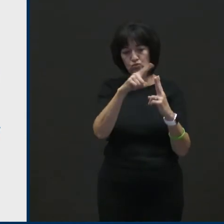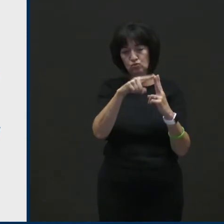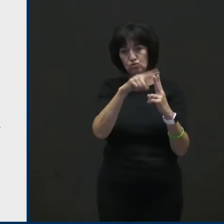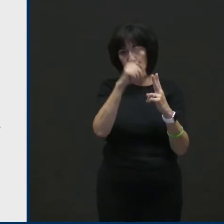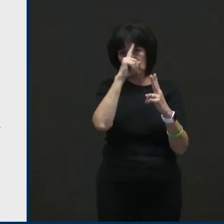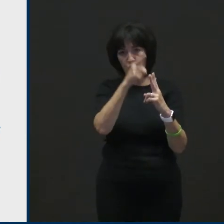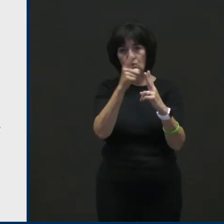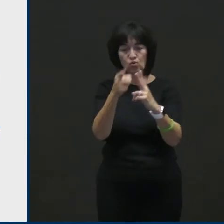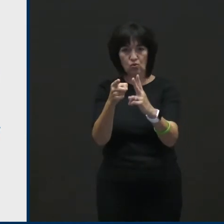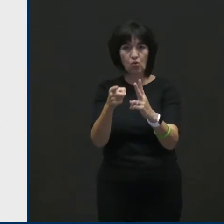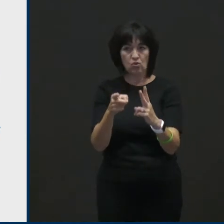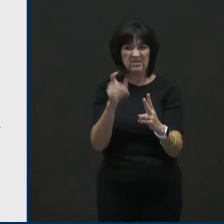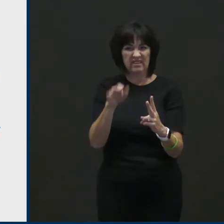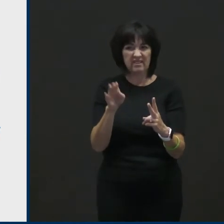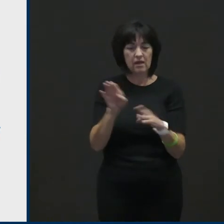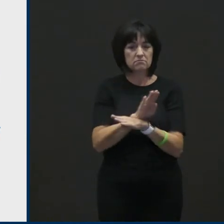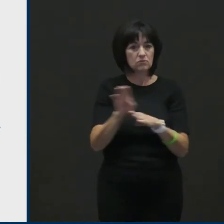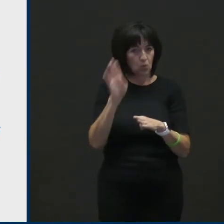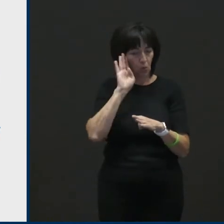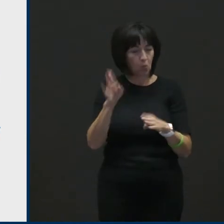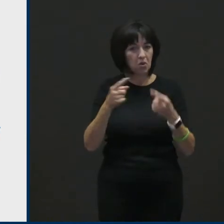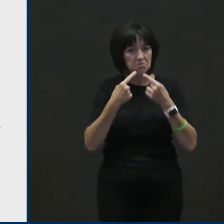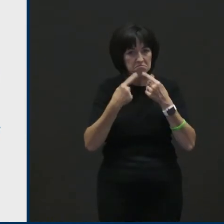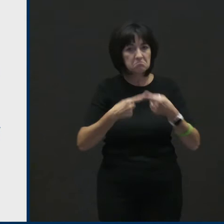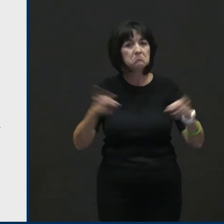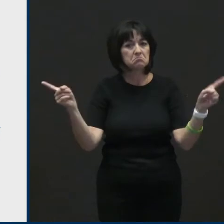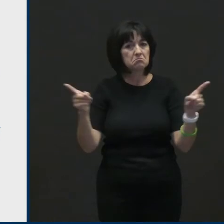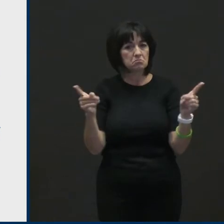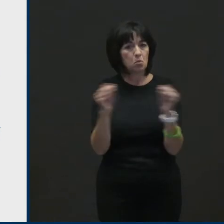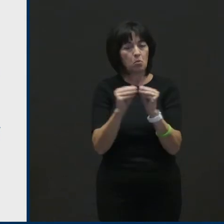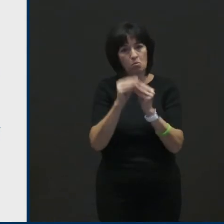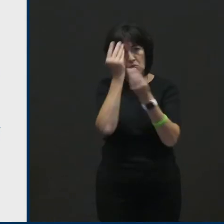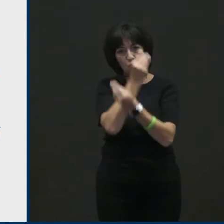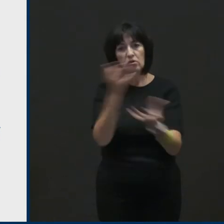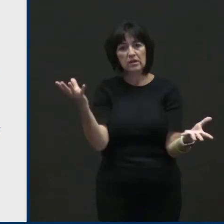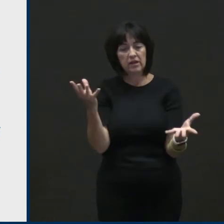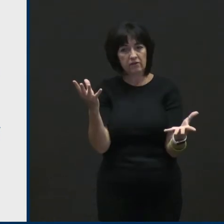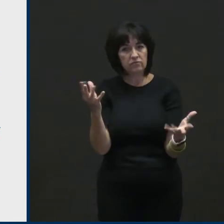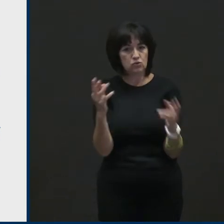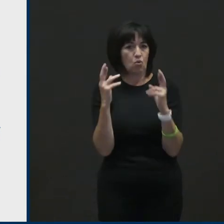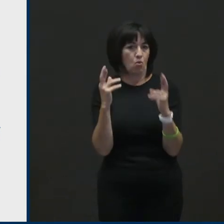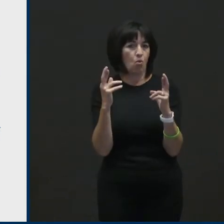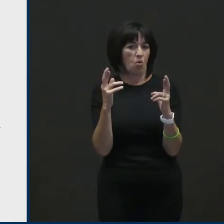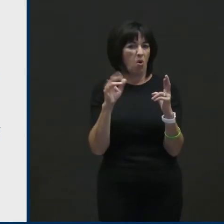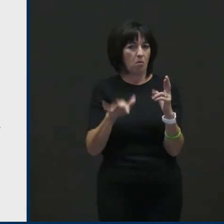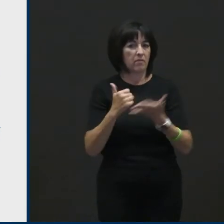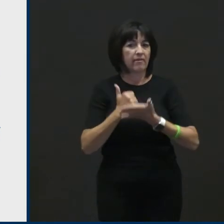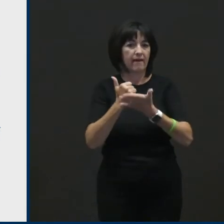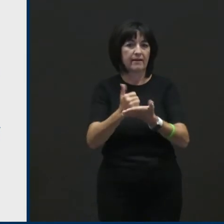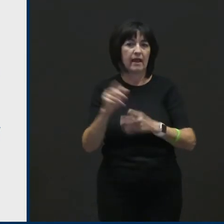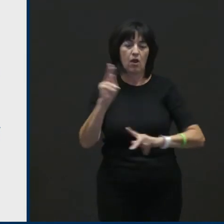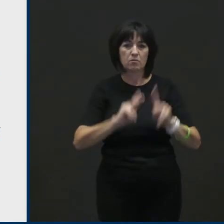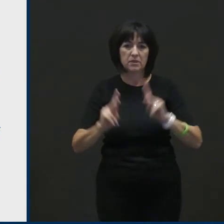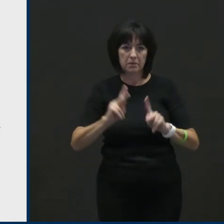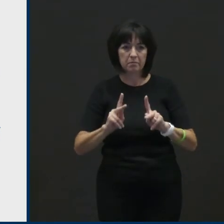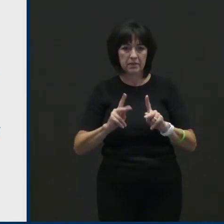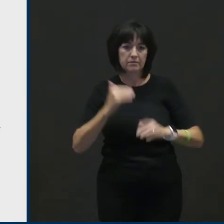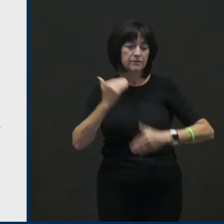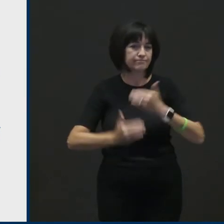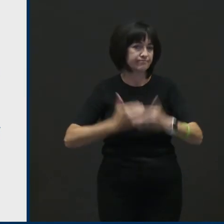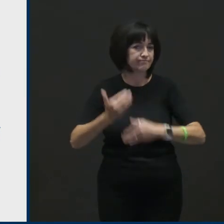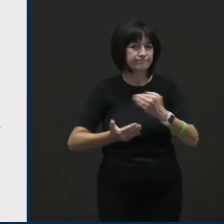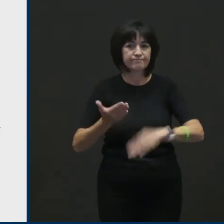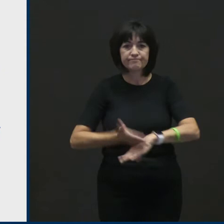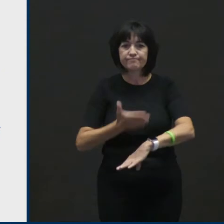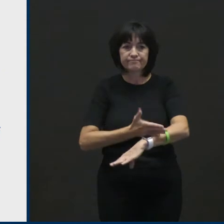on our website, and we'll do a news release as well. But this is something that's hopefully going to help people recover a little bit quicker. It's not going to take